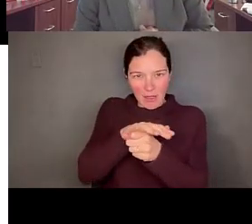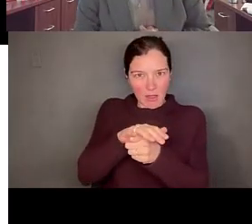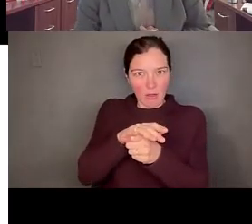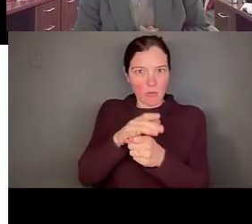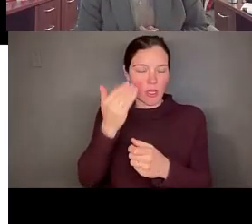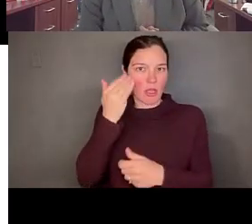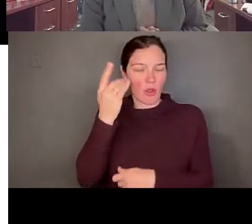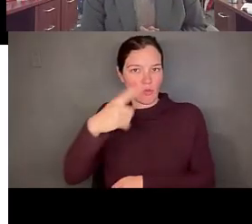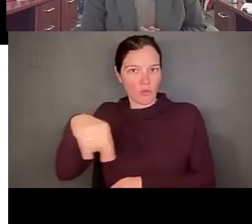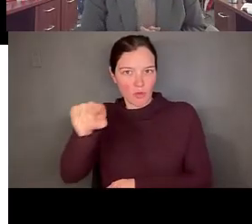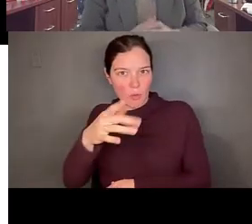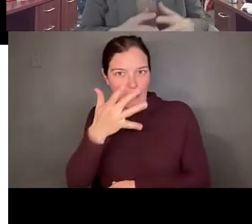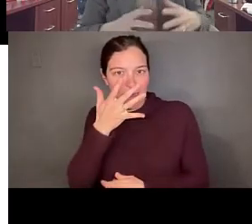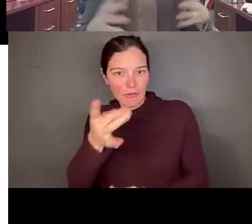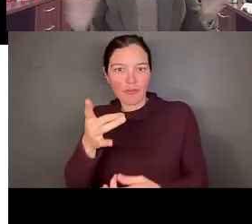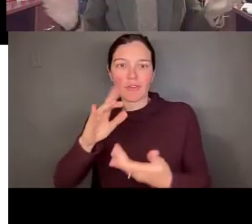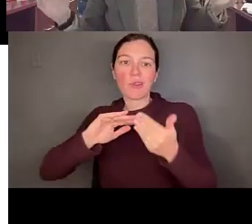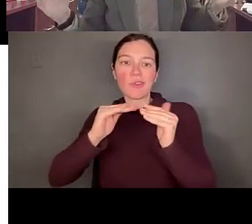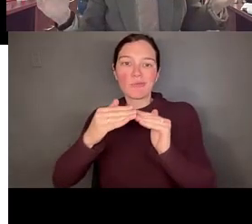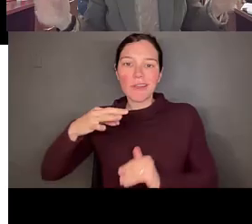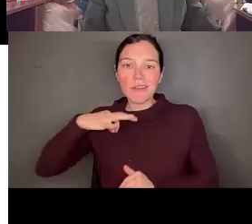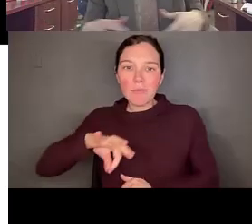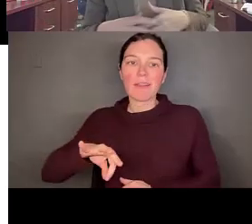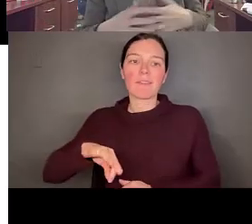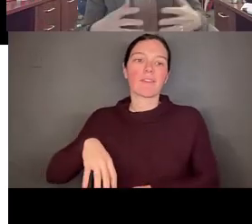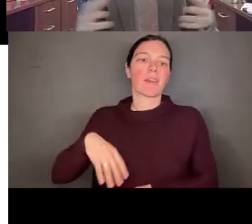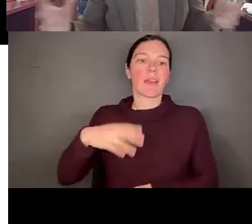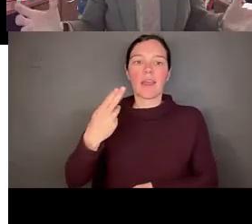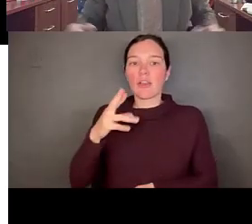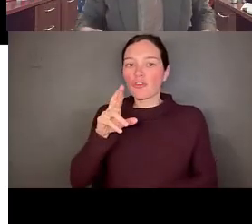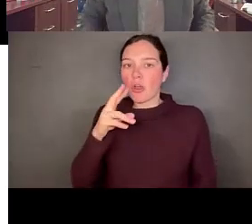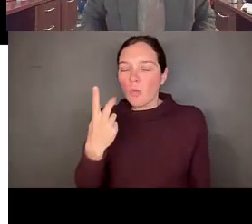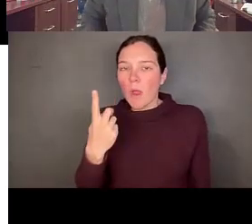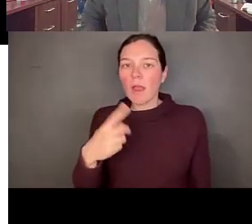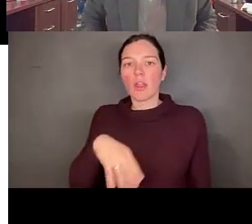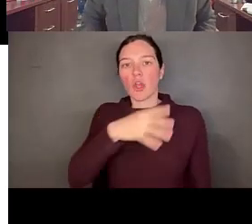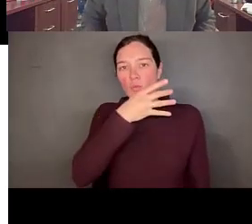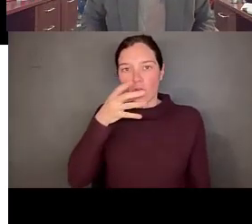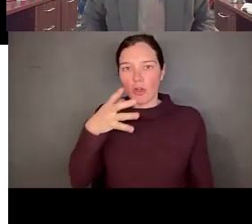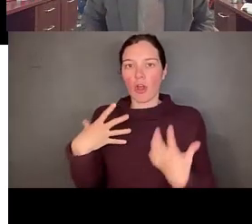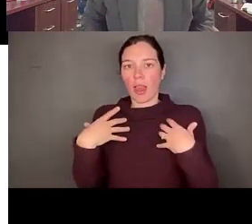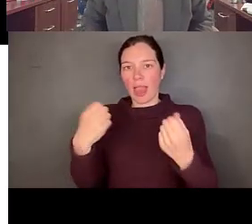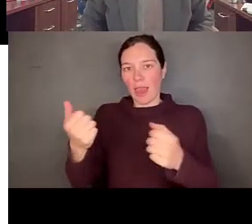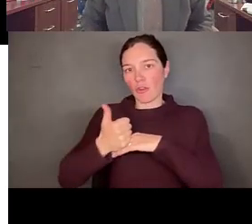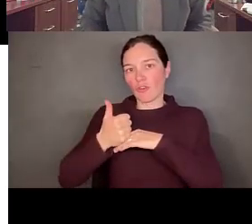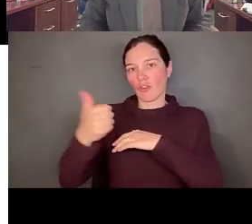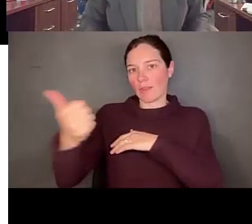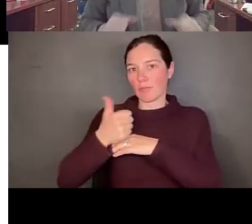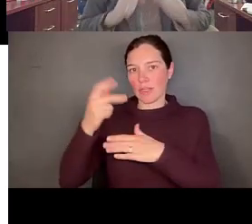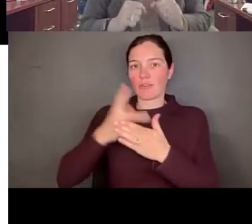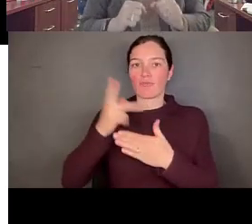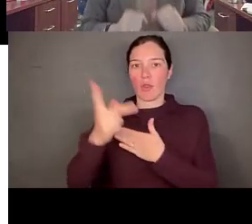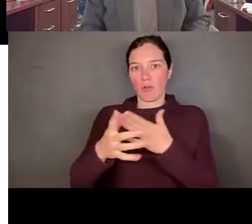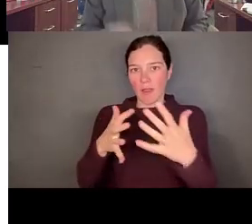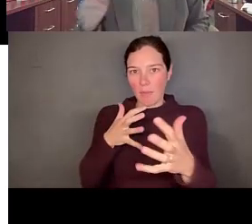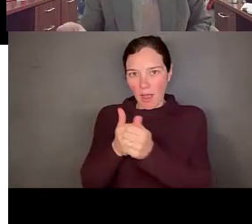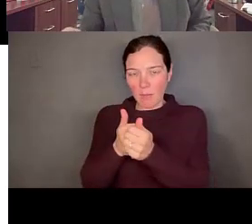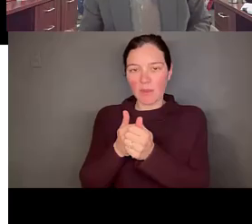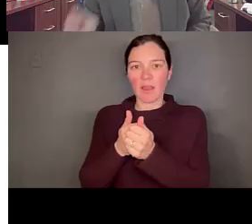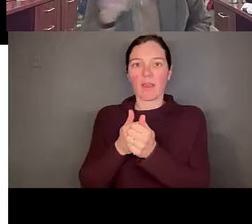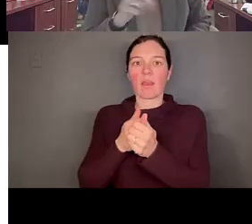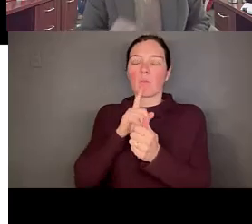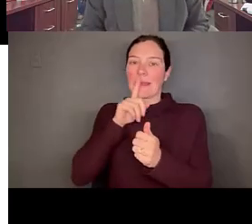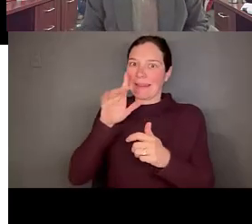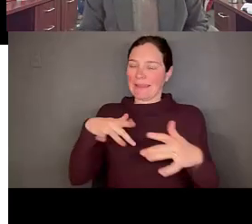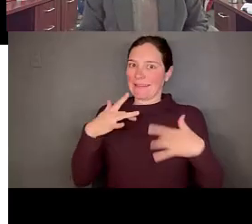to you, from community benefit, Chase reports, and HR1, the Rural Health Transportation Program update. Really exciting